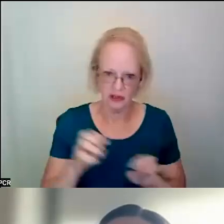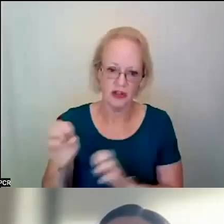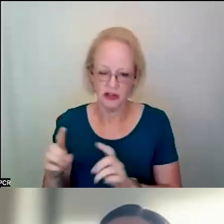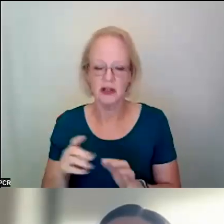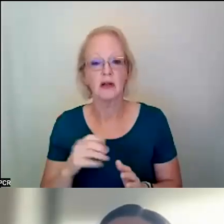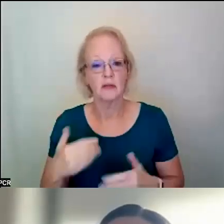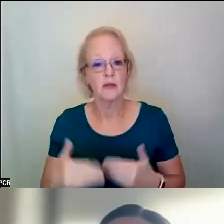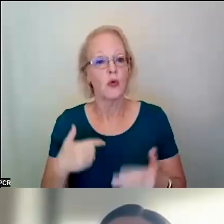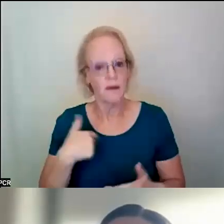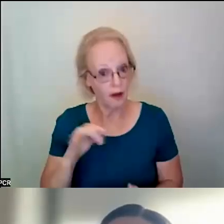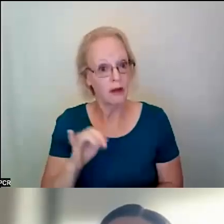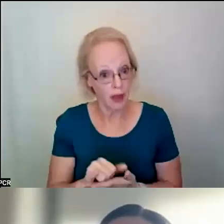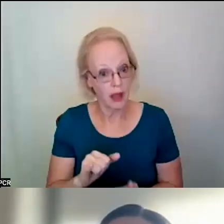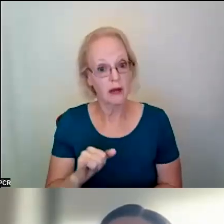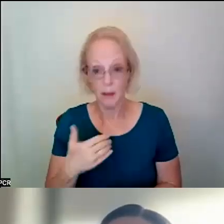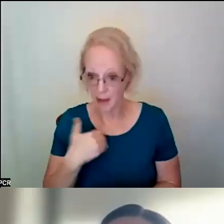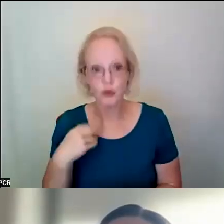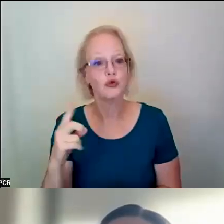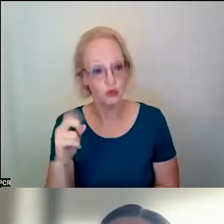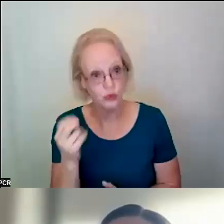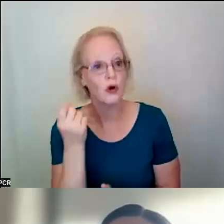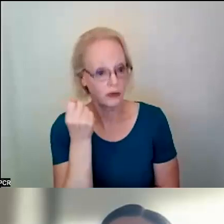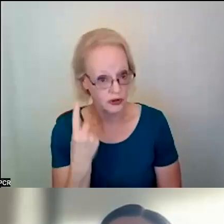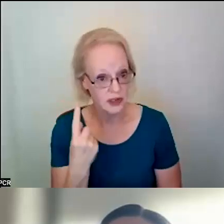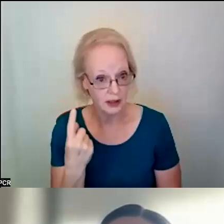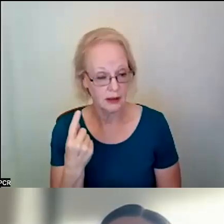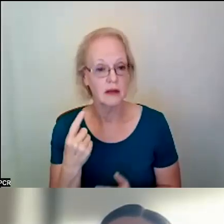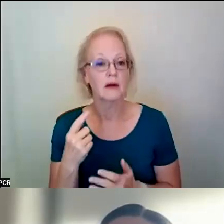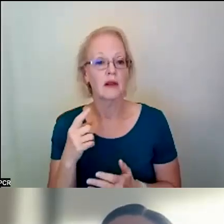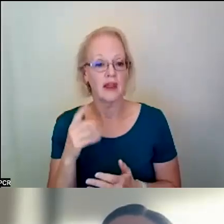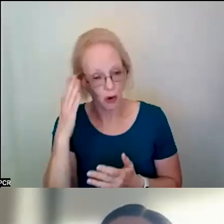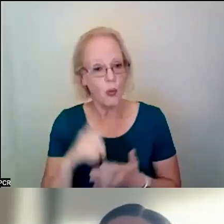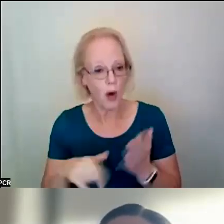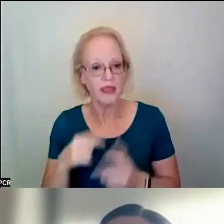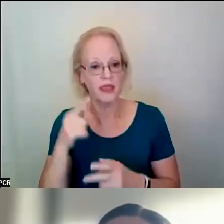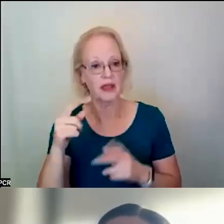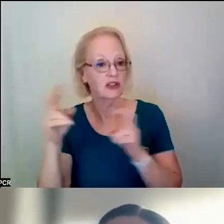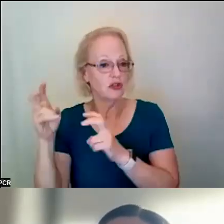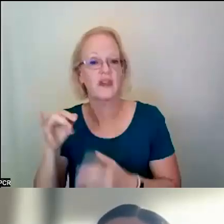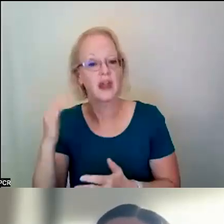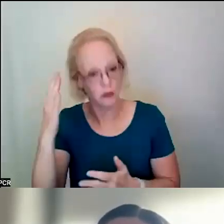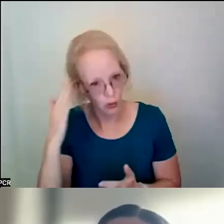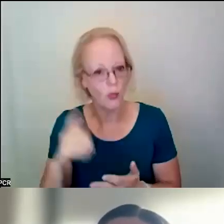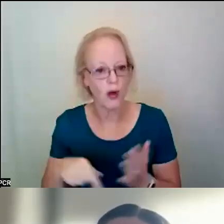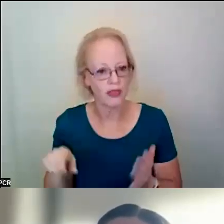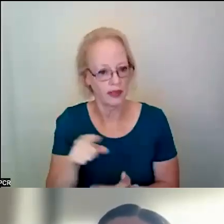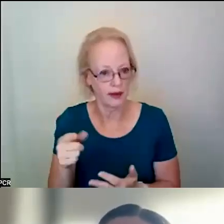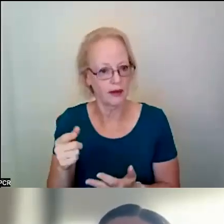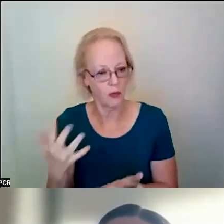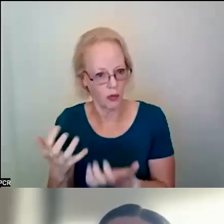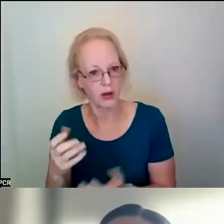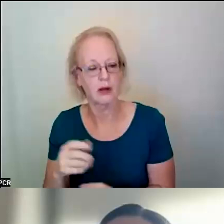members do understand what the issues are and what's important for them. But we make sure that we're talking to them about their